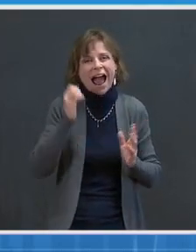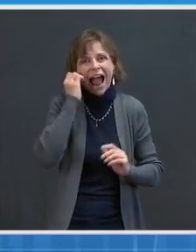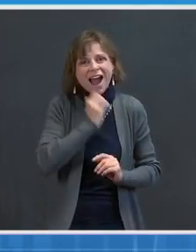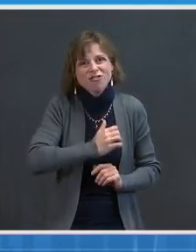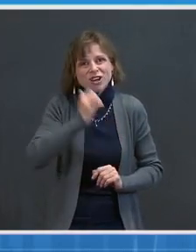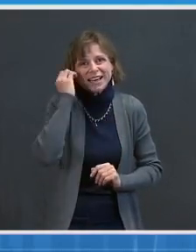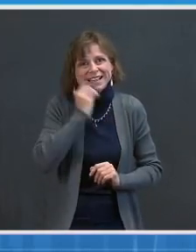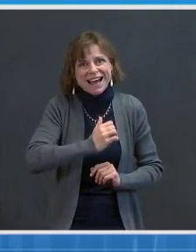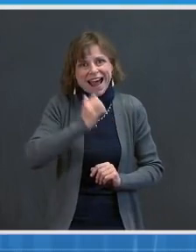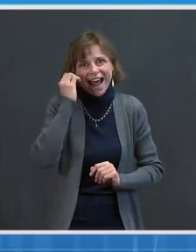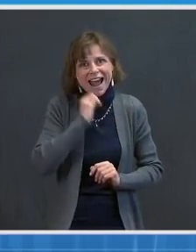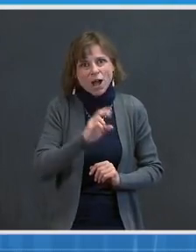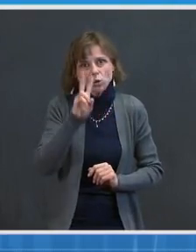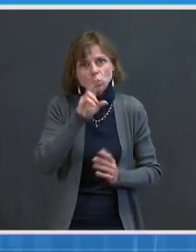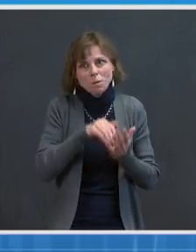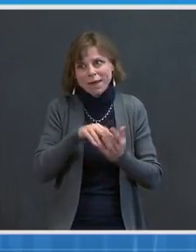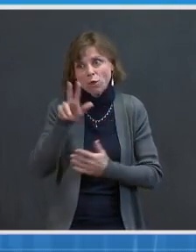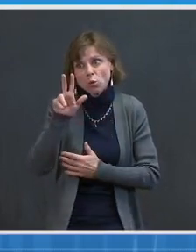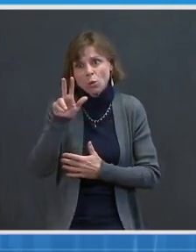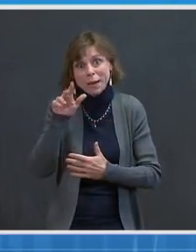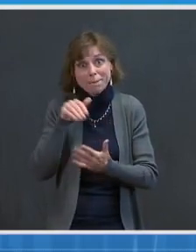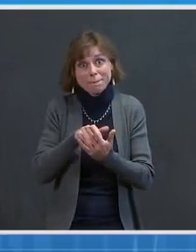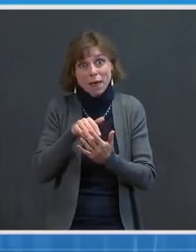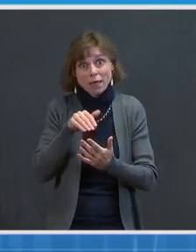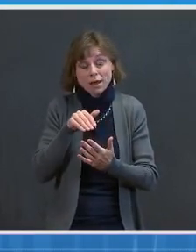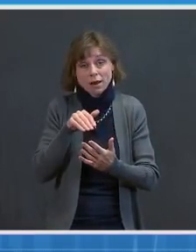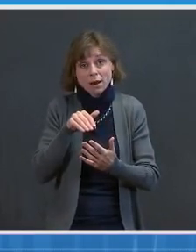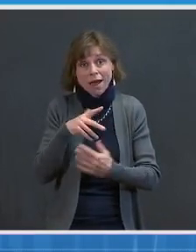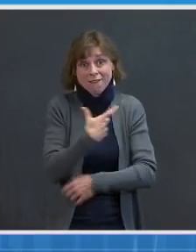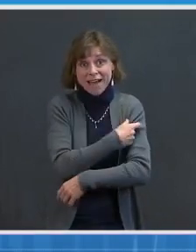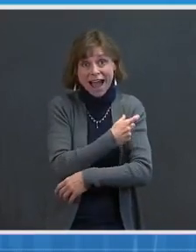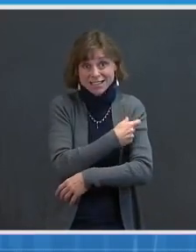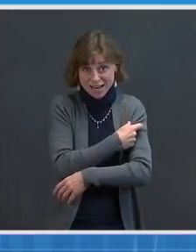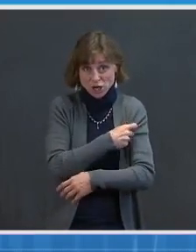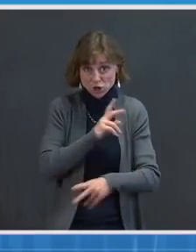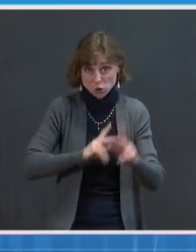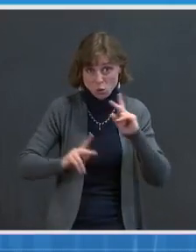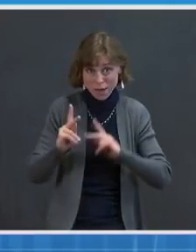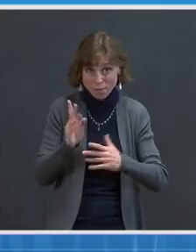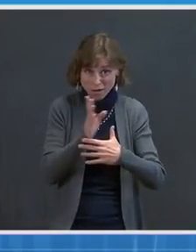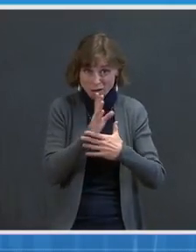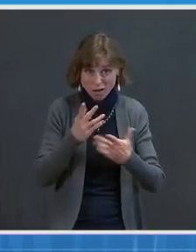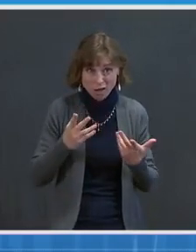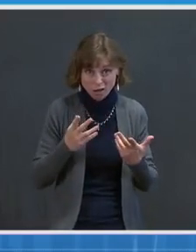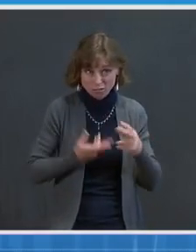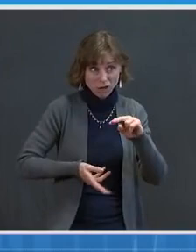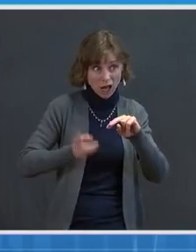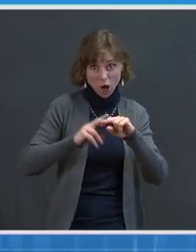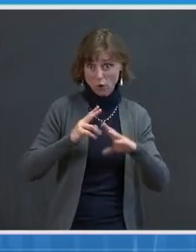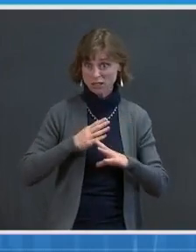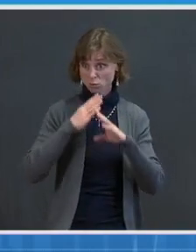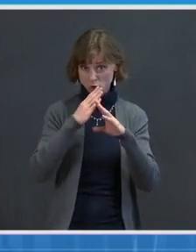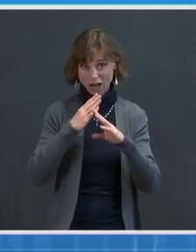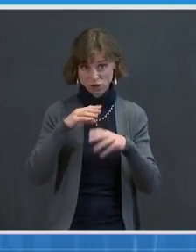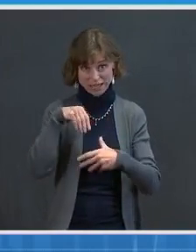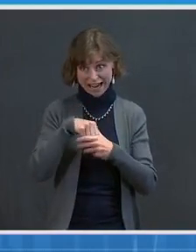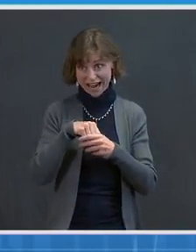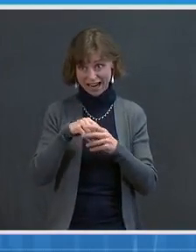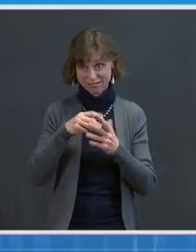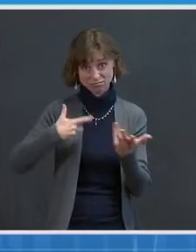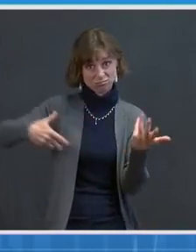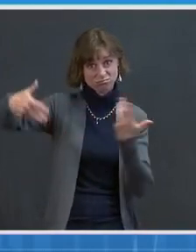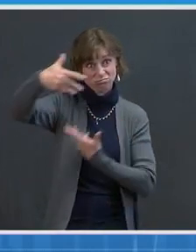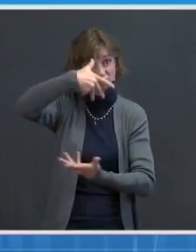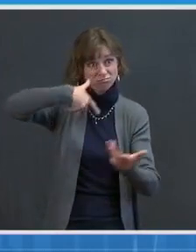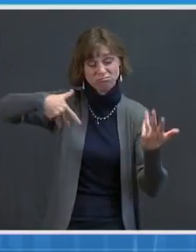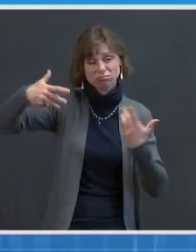million vaccinations into people makes society be more and more protected. So you don't have to wait until you get